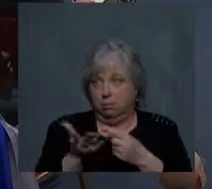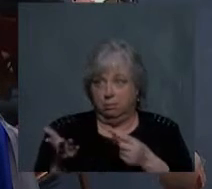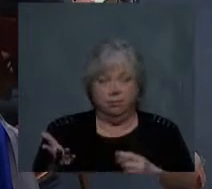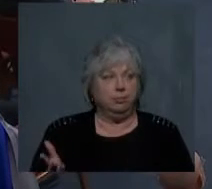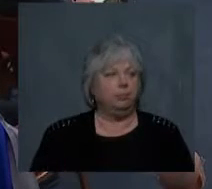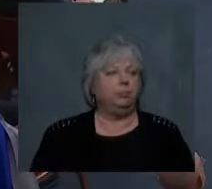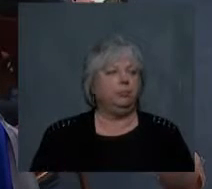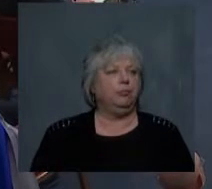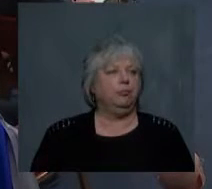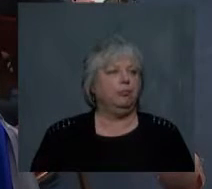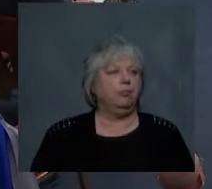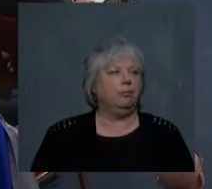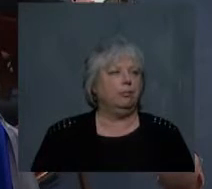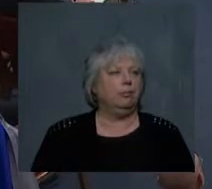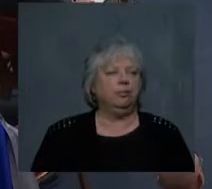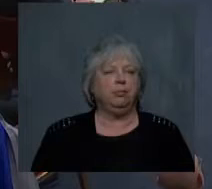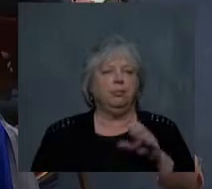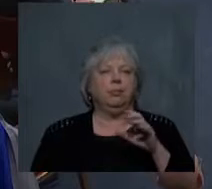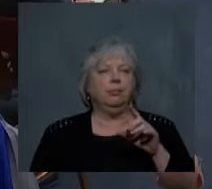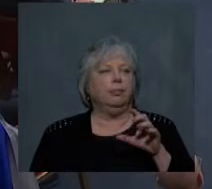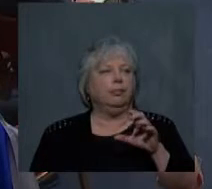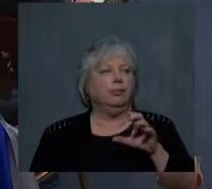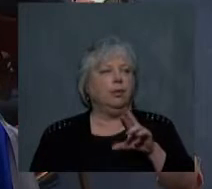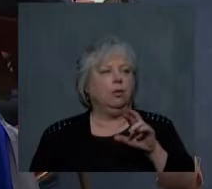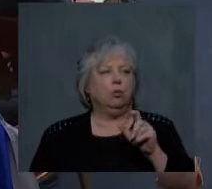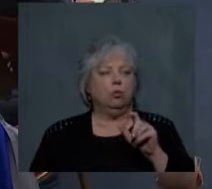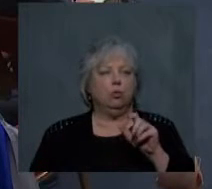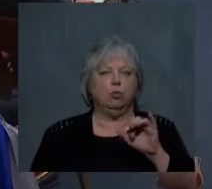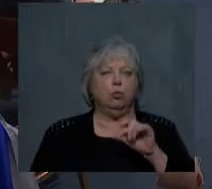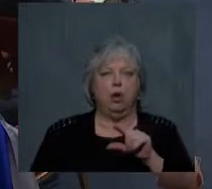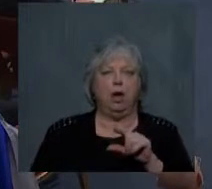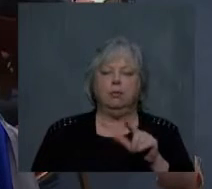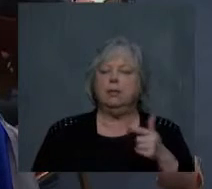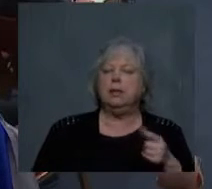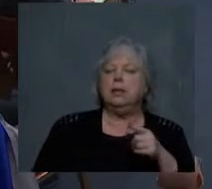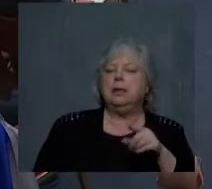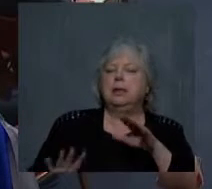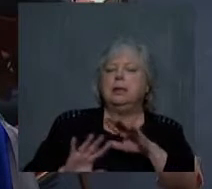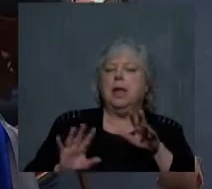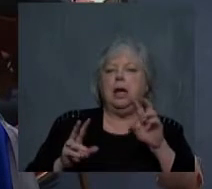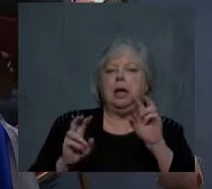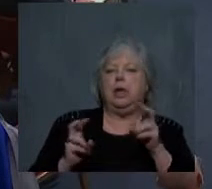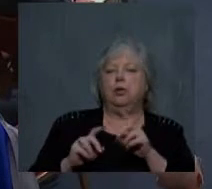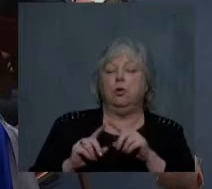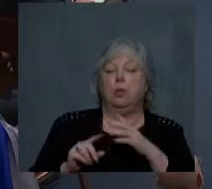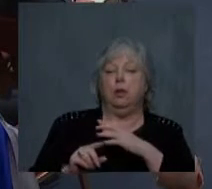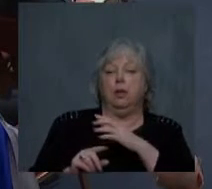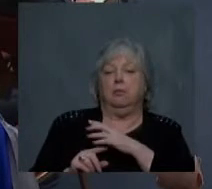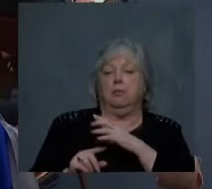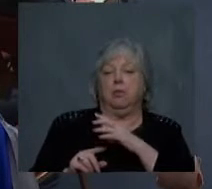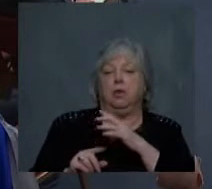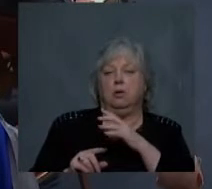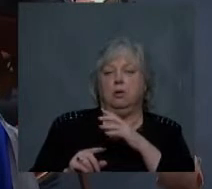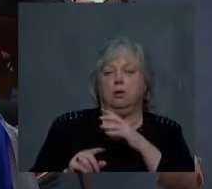Craig, Oh, I'm sorry, I didn't see. Sorry. this is not an issue this commission could answer anyhow,